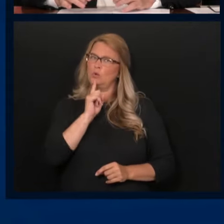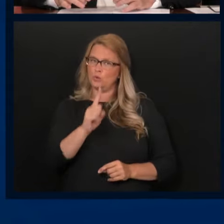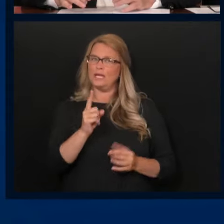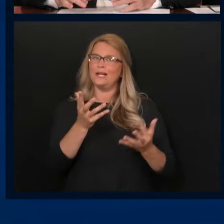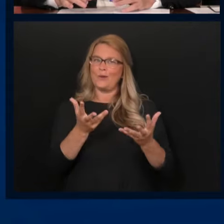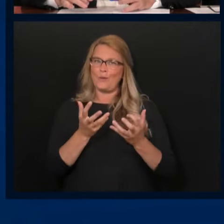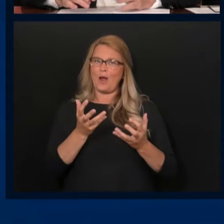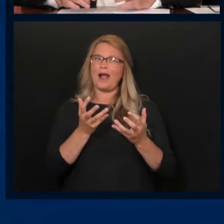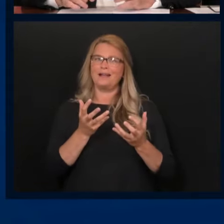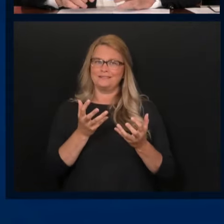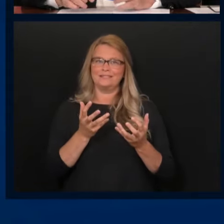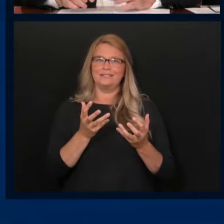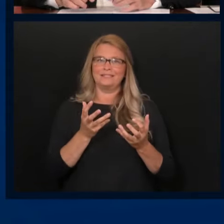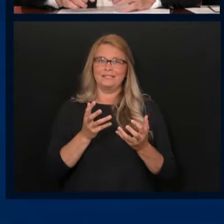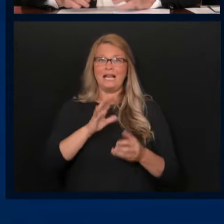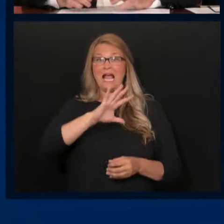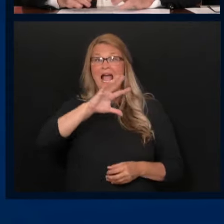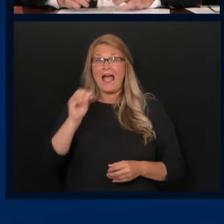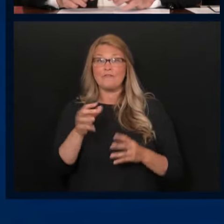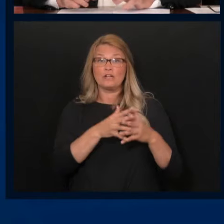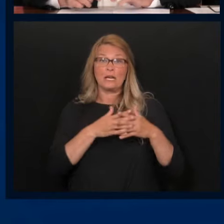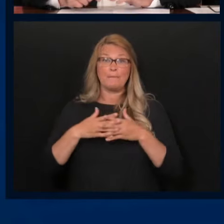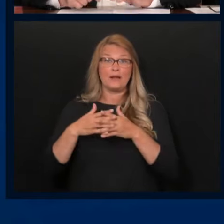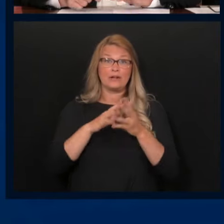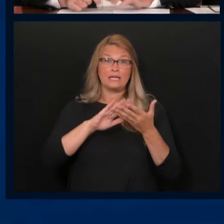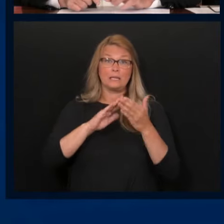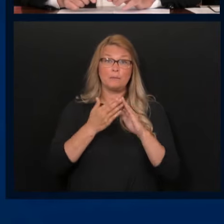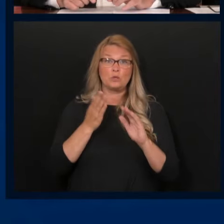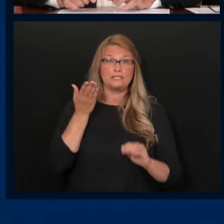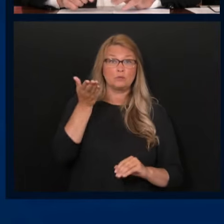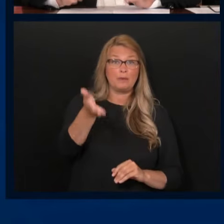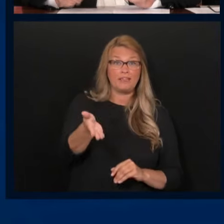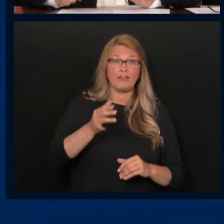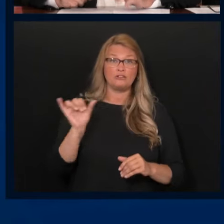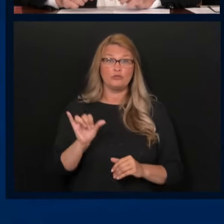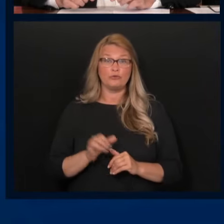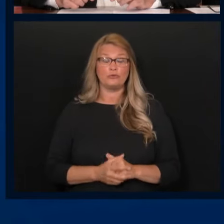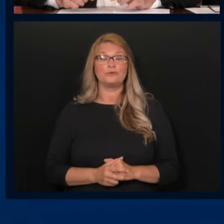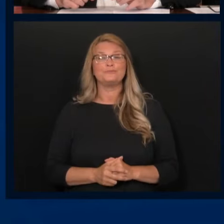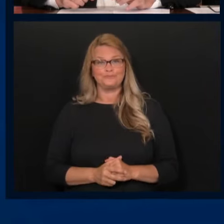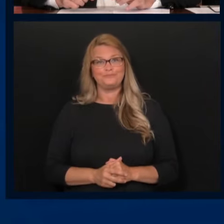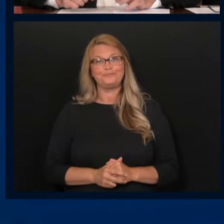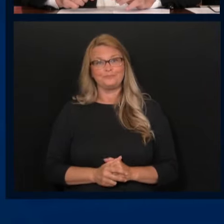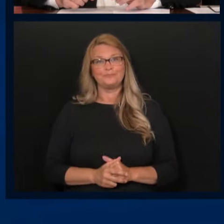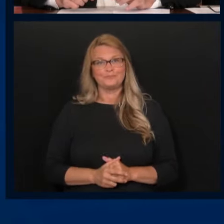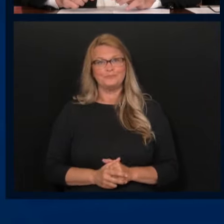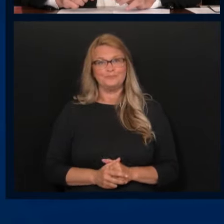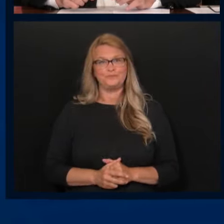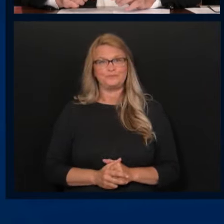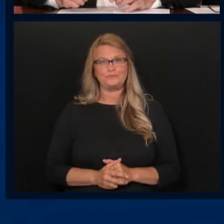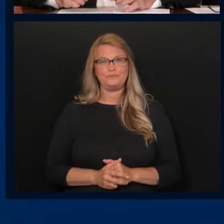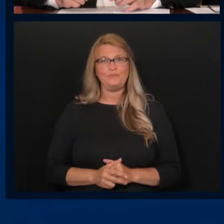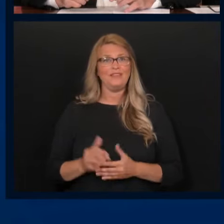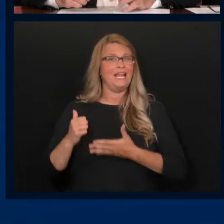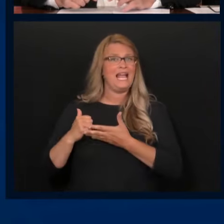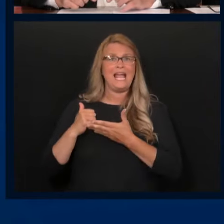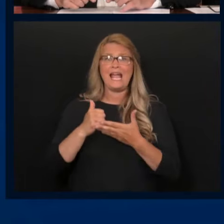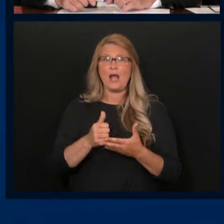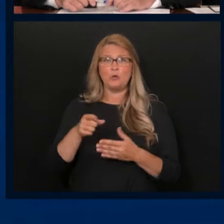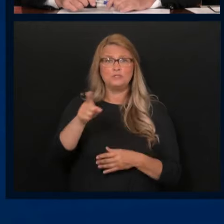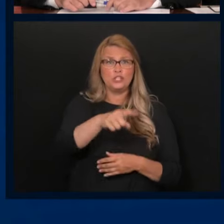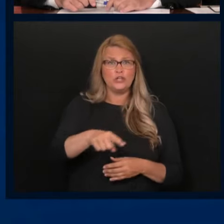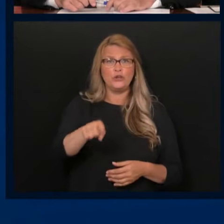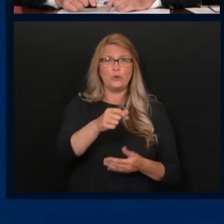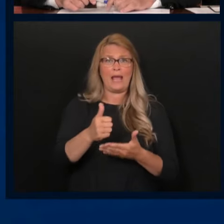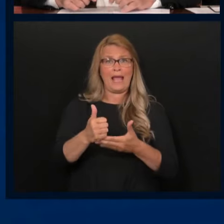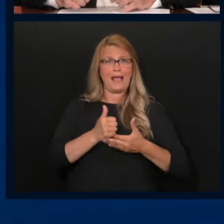want our African American communities to come and be tested, because it just helps us. It'll help you